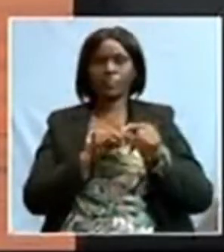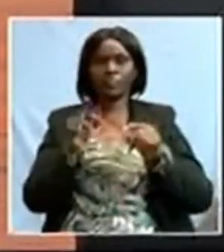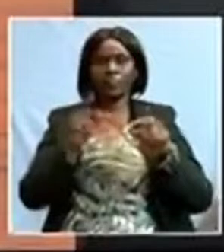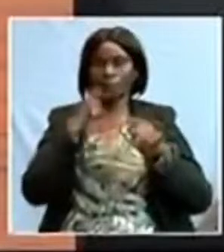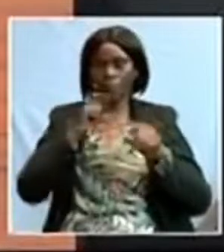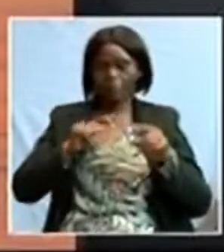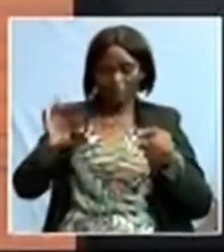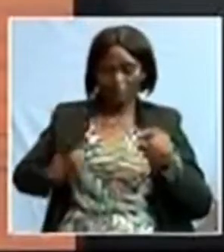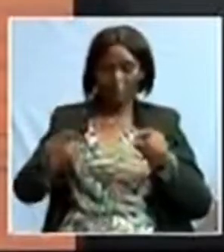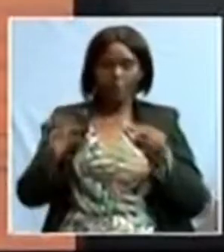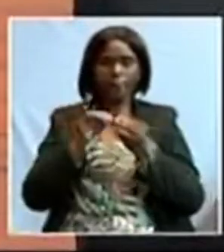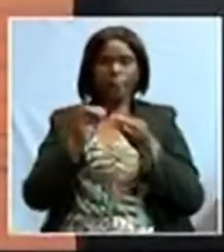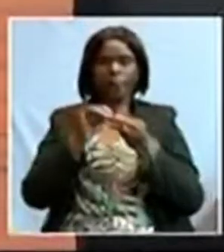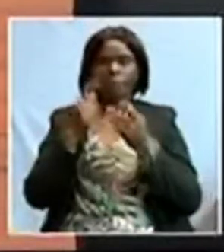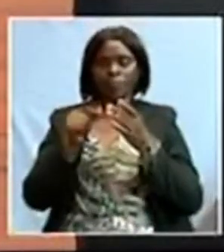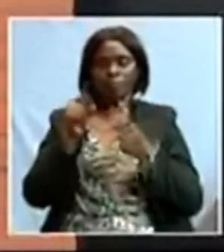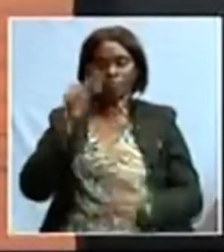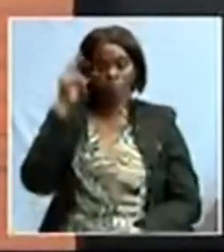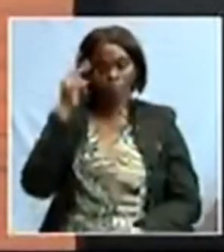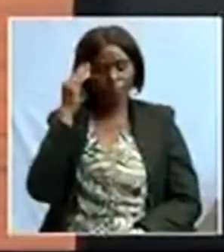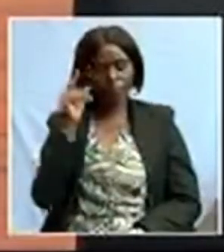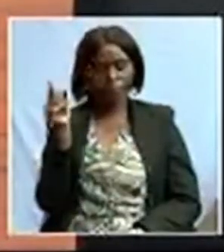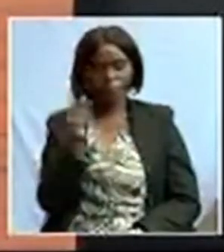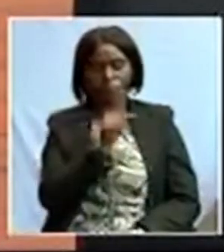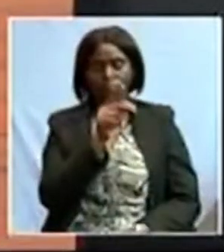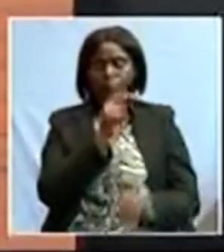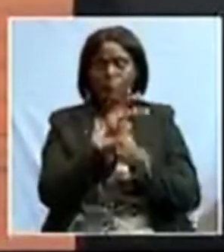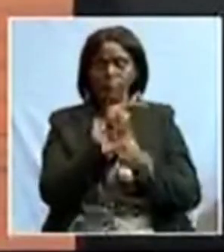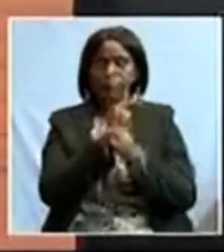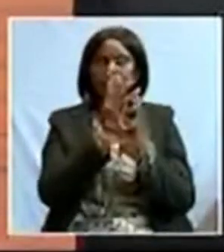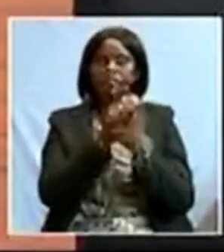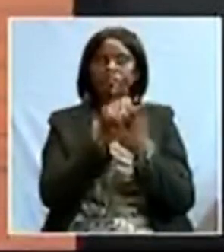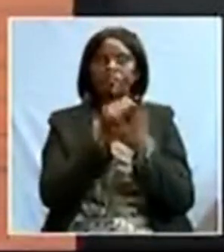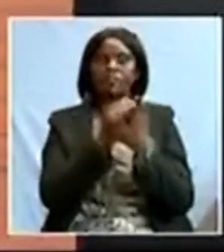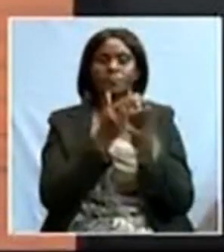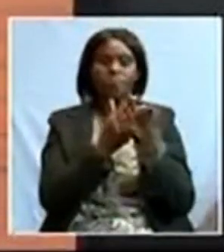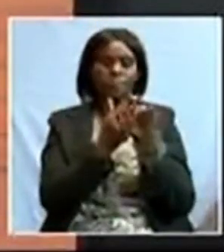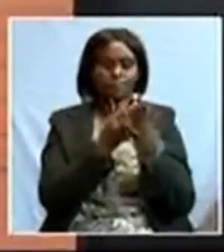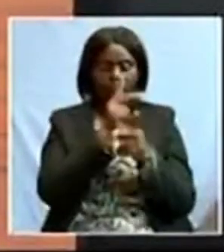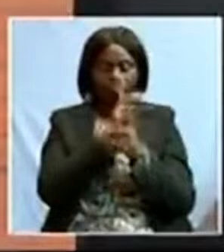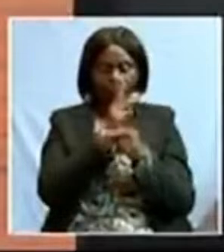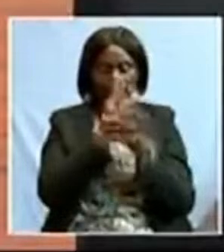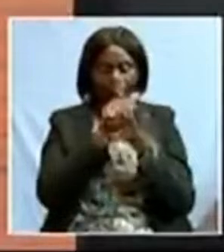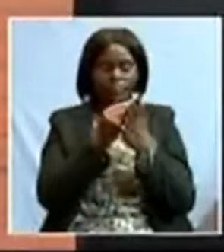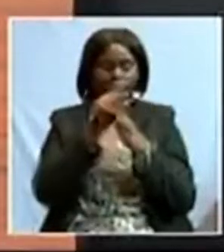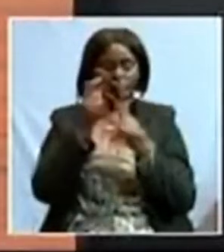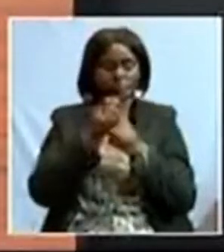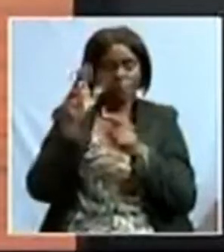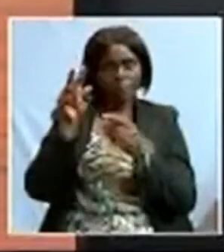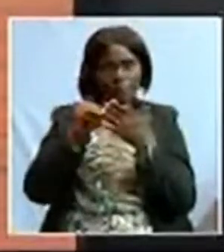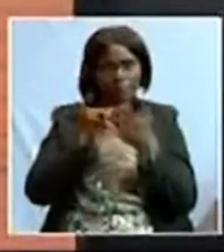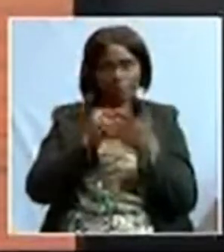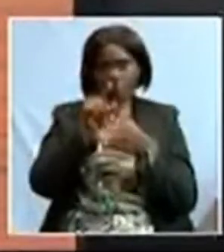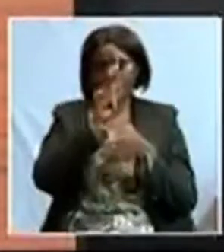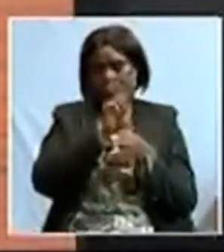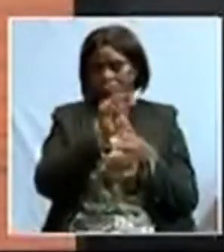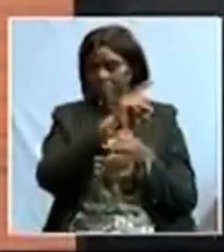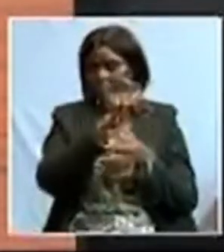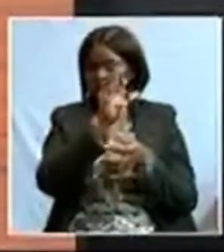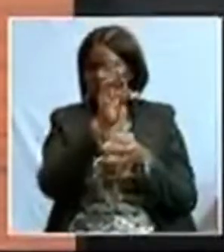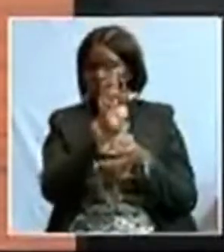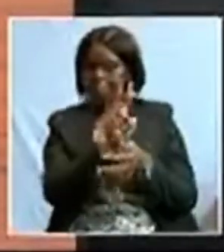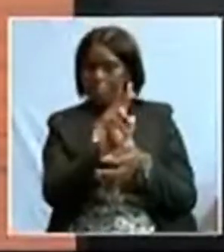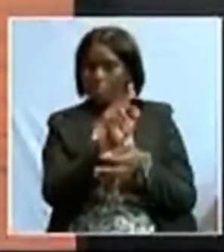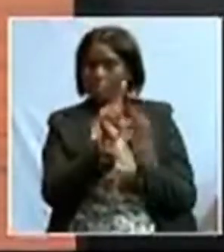those. What is the reason of keeping the money out of 3 million, you use 162?